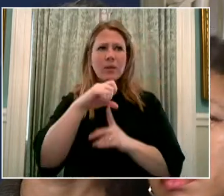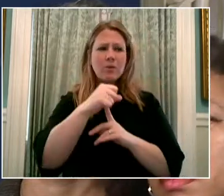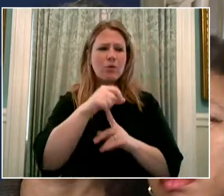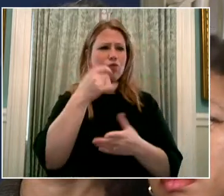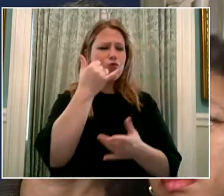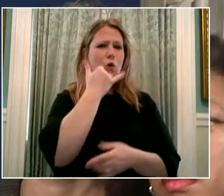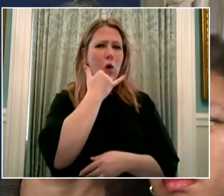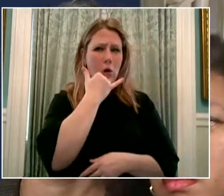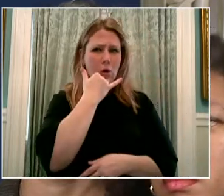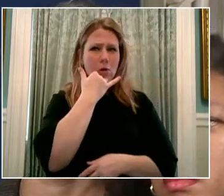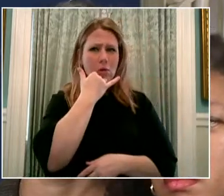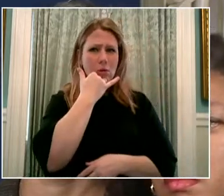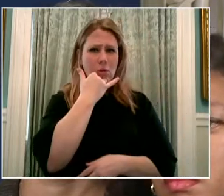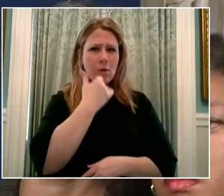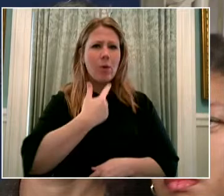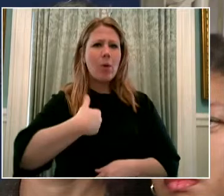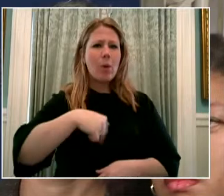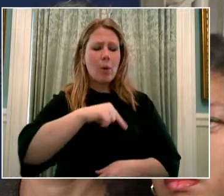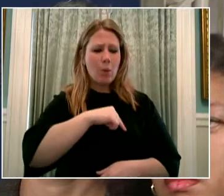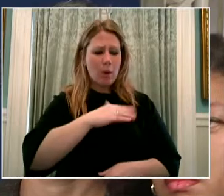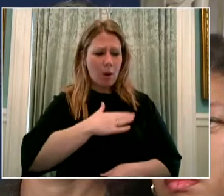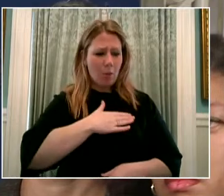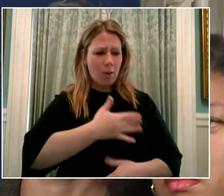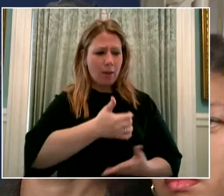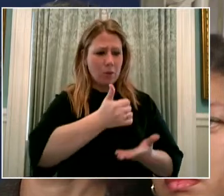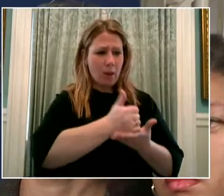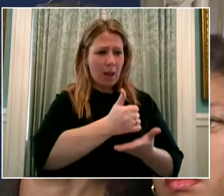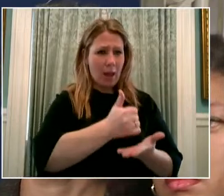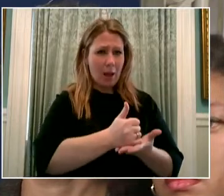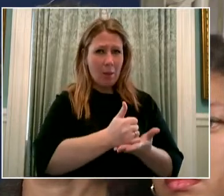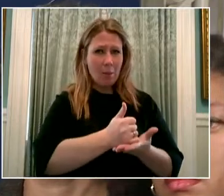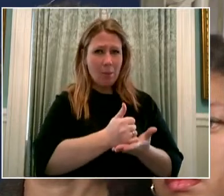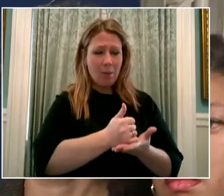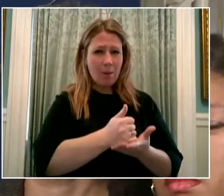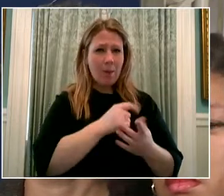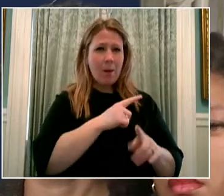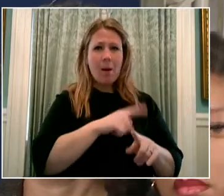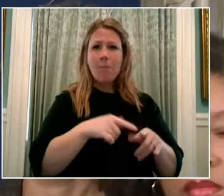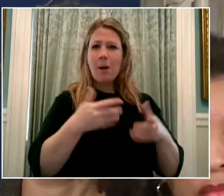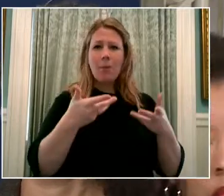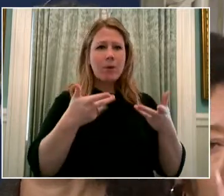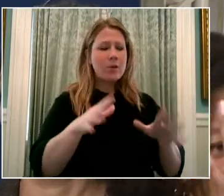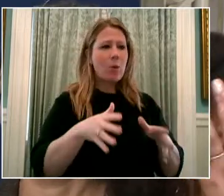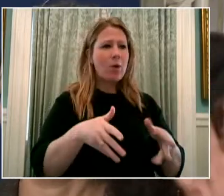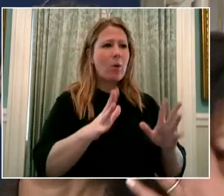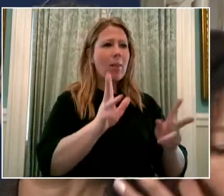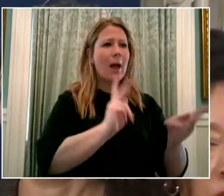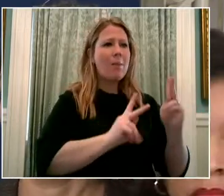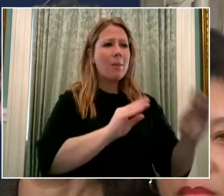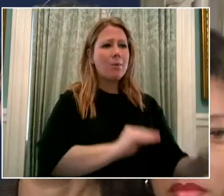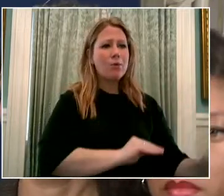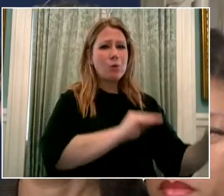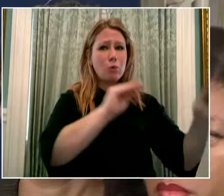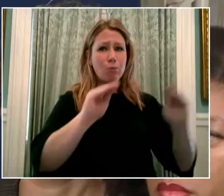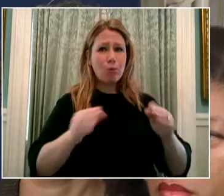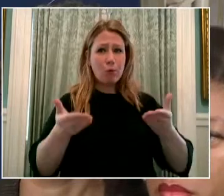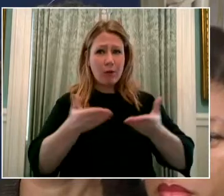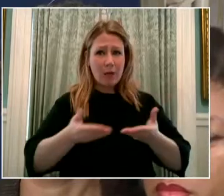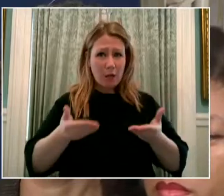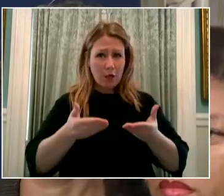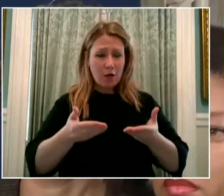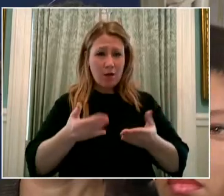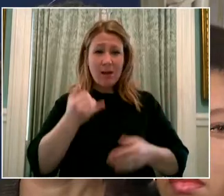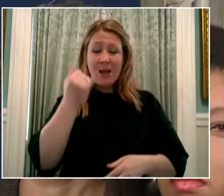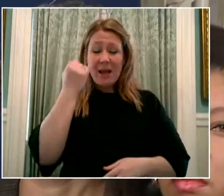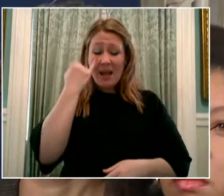you. But we can't have it come into our counties, and they can't work. Who's going to pick up the tab? They said,